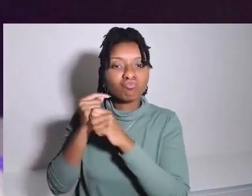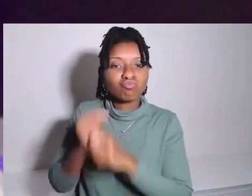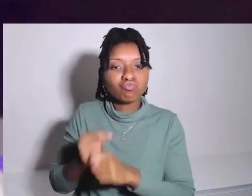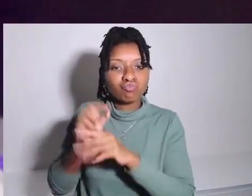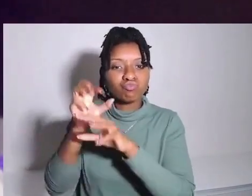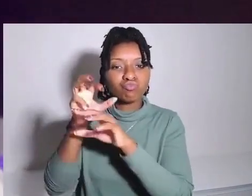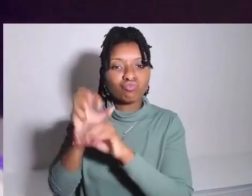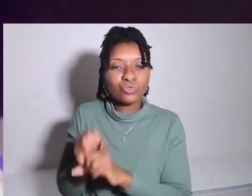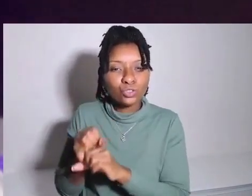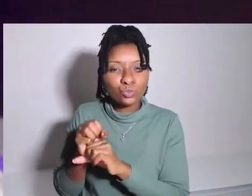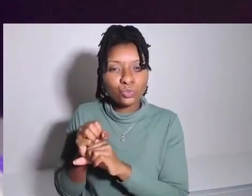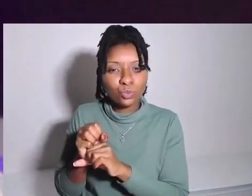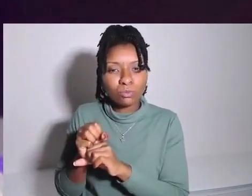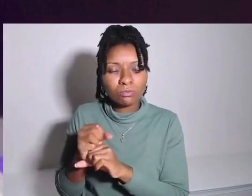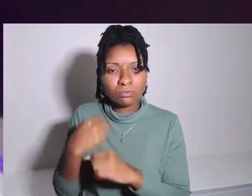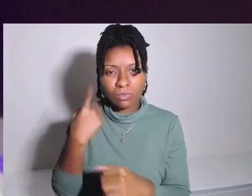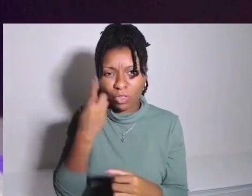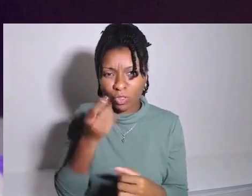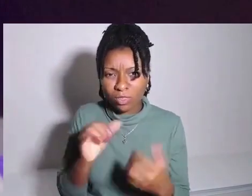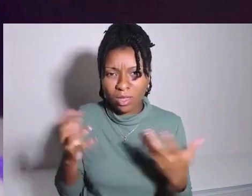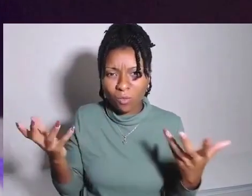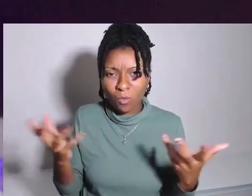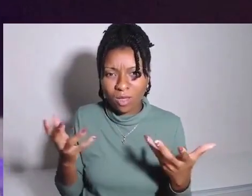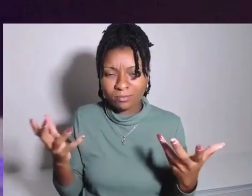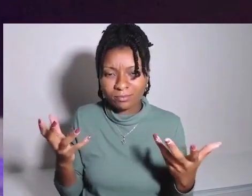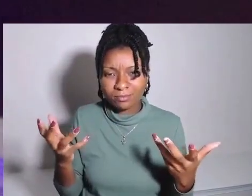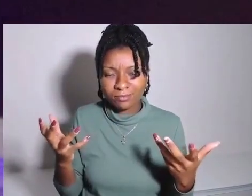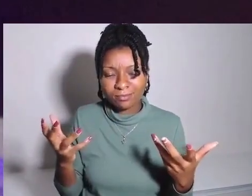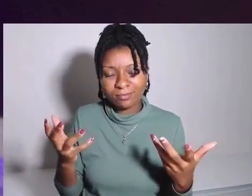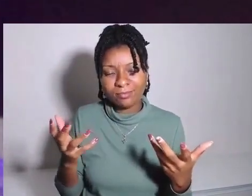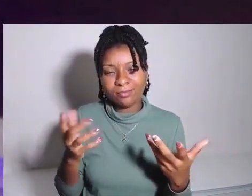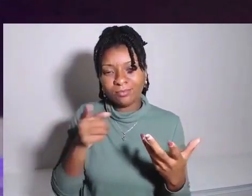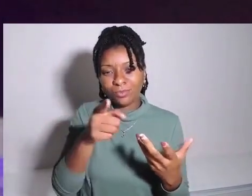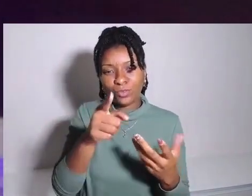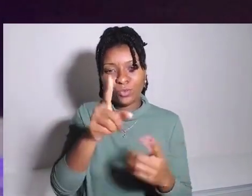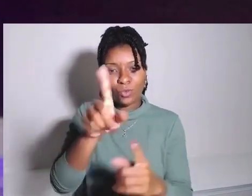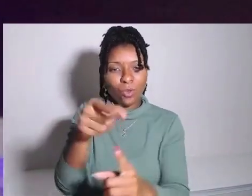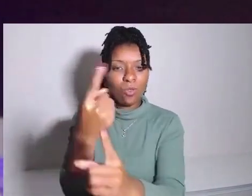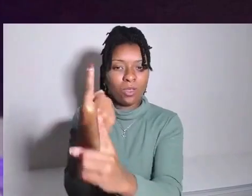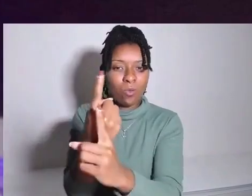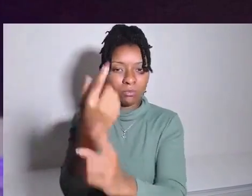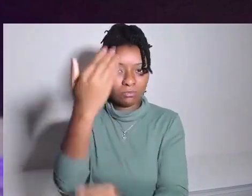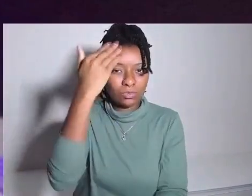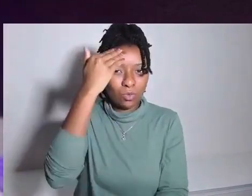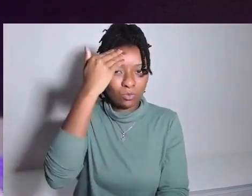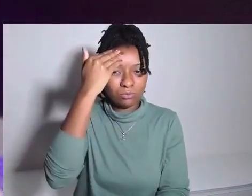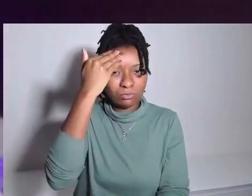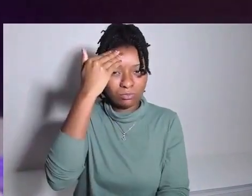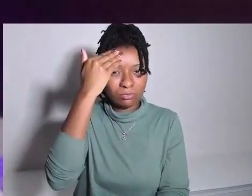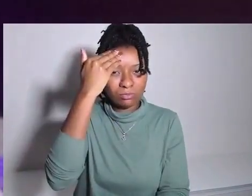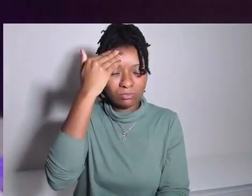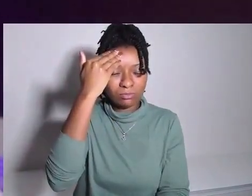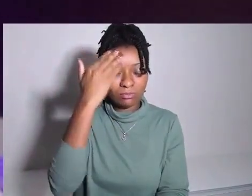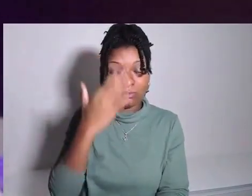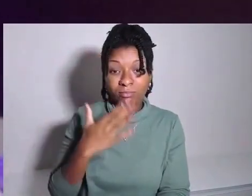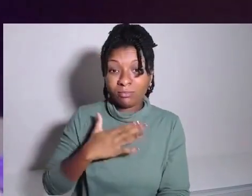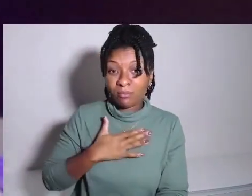What does that look like? Only you know for you. But the position I hold,